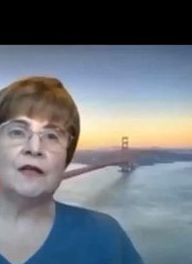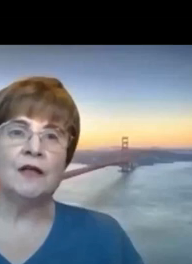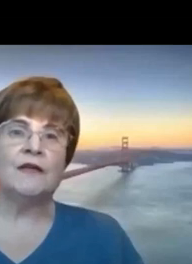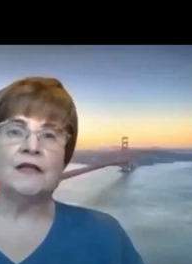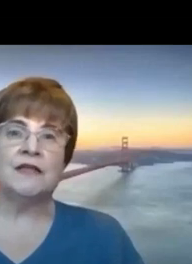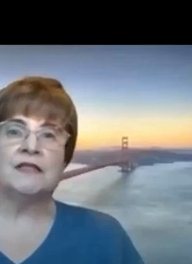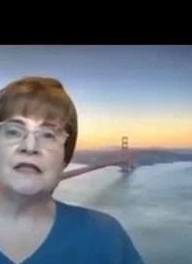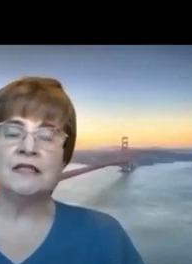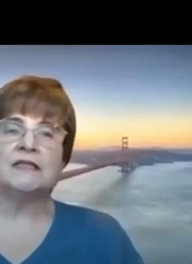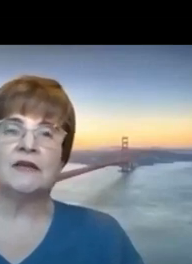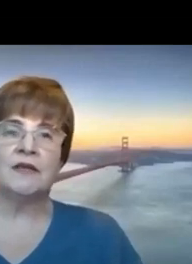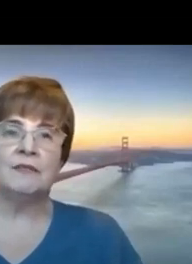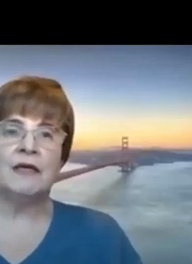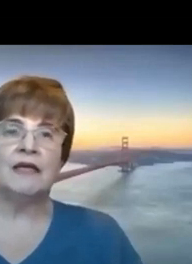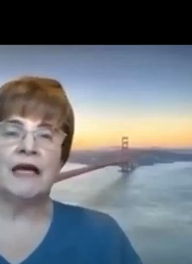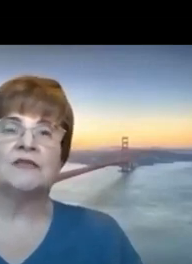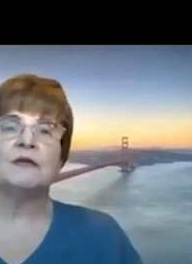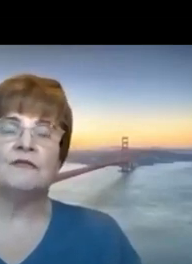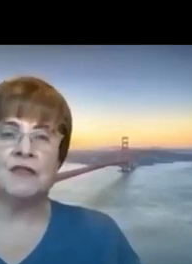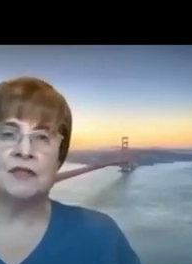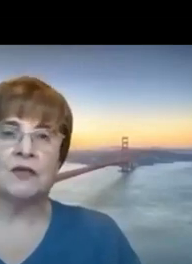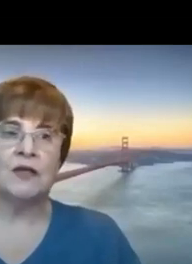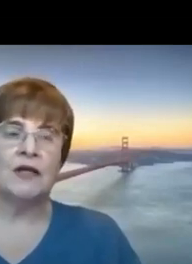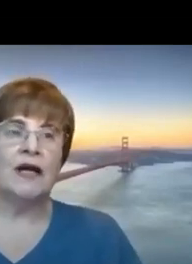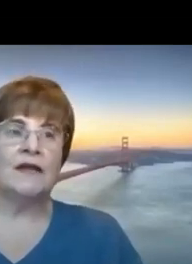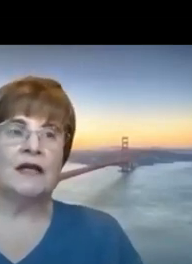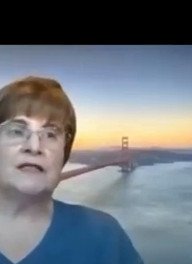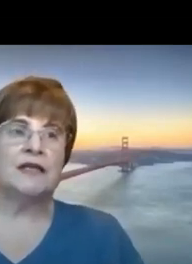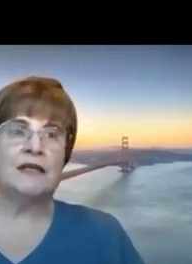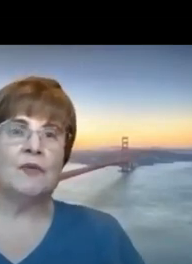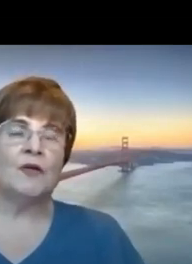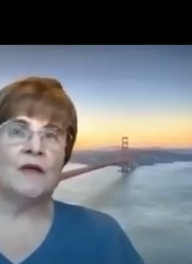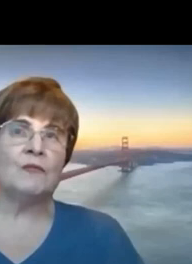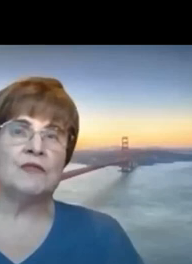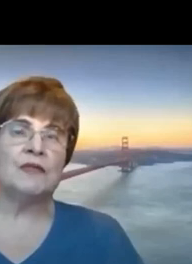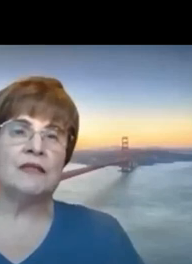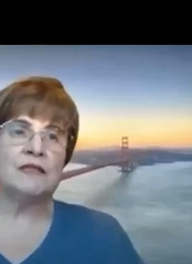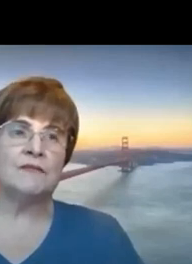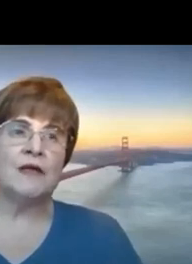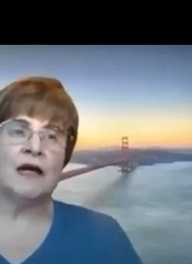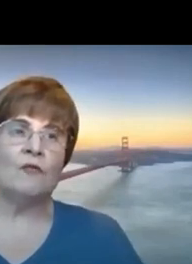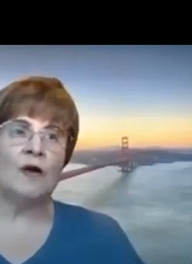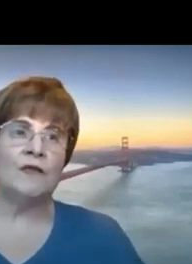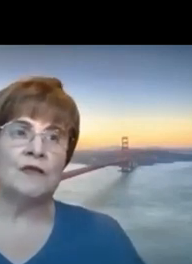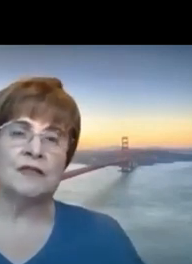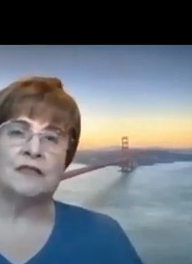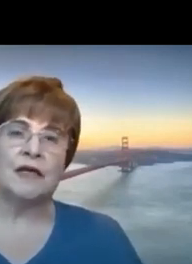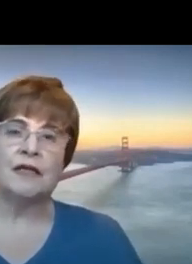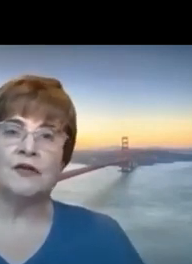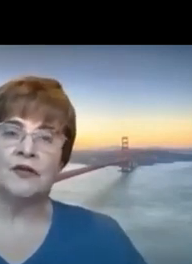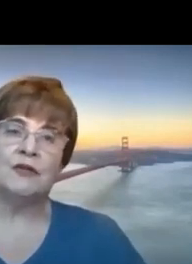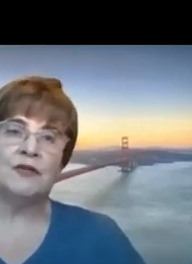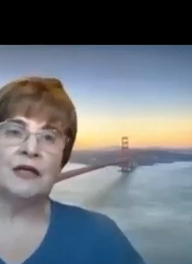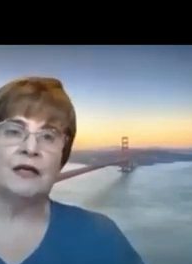fill that doesn't necessarily mean it has to be physical. And that's, again, part of that resilience is finding out what the skill set